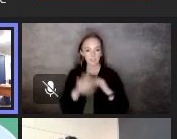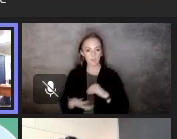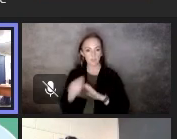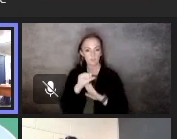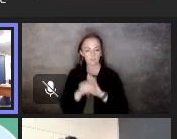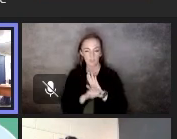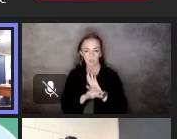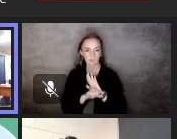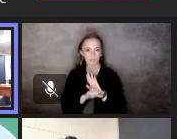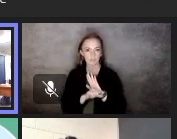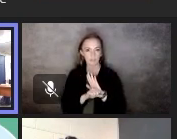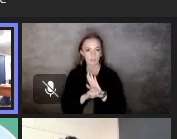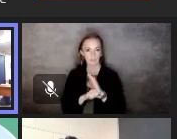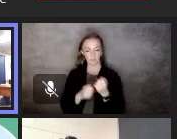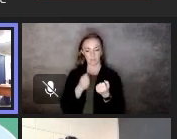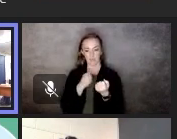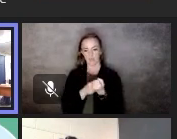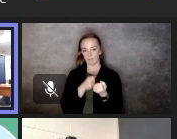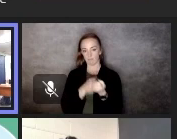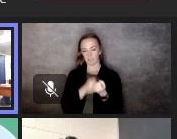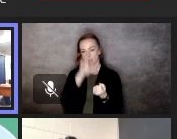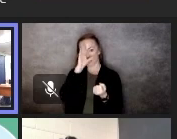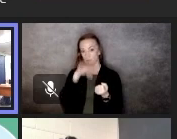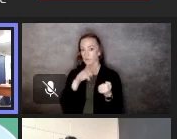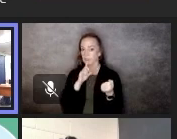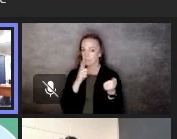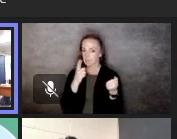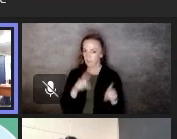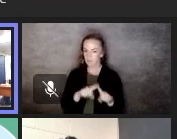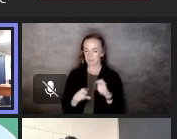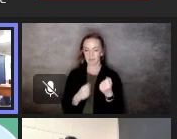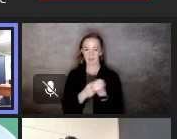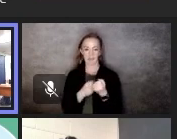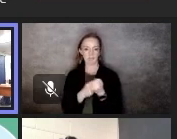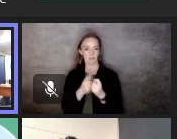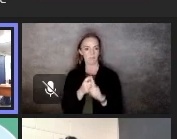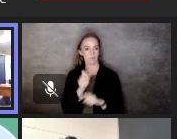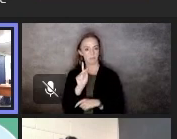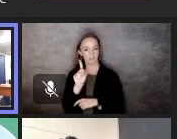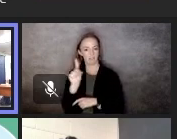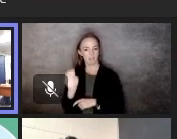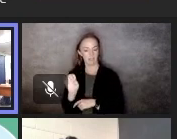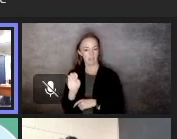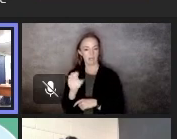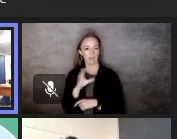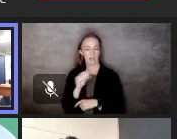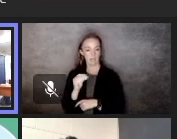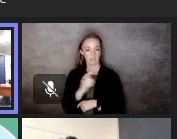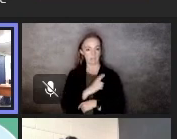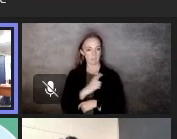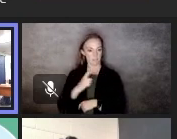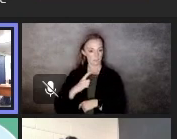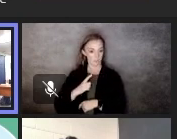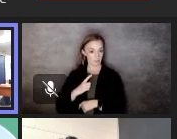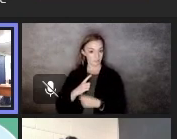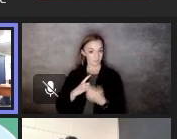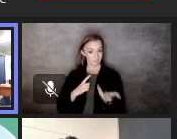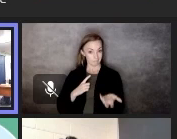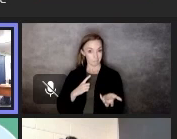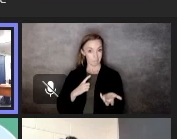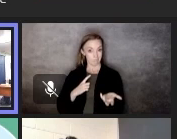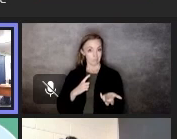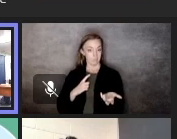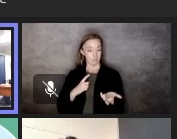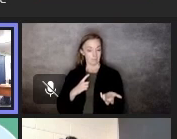the advocacy, and I know it's happening, but advocacy from KDE in the legislature, for what it's worth,